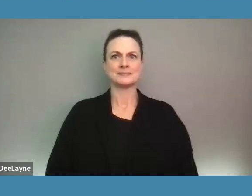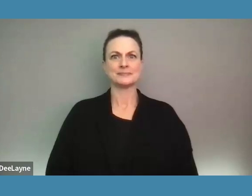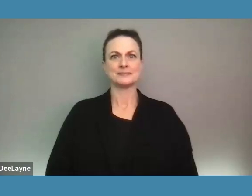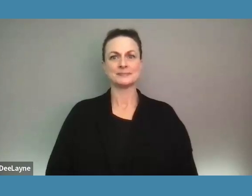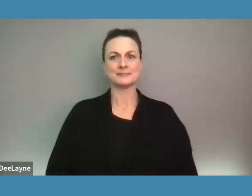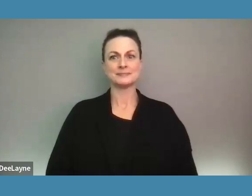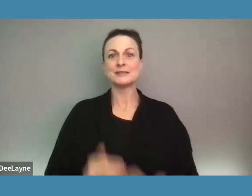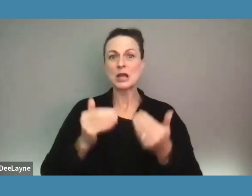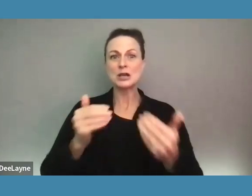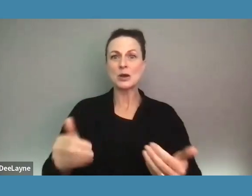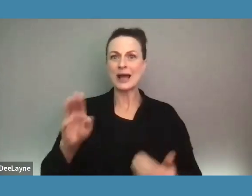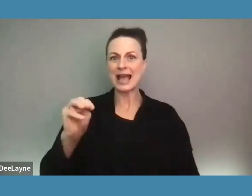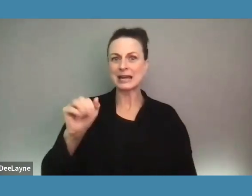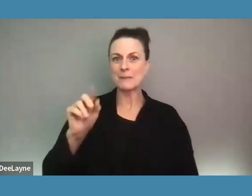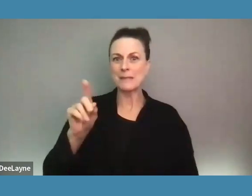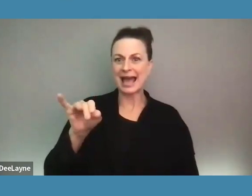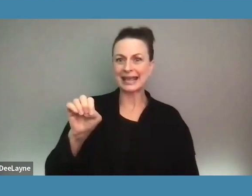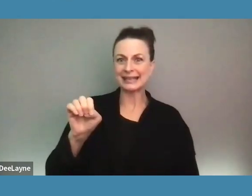Go ahead, Maddie.